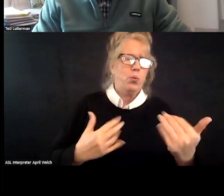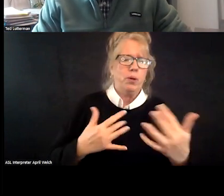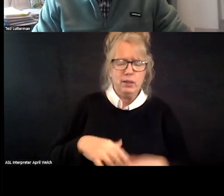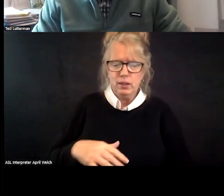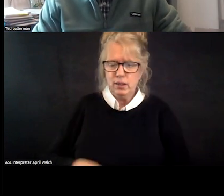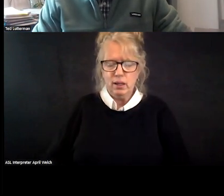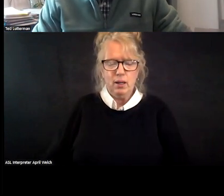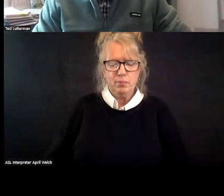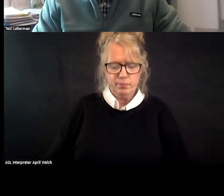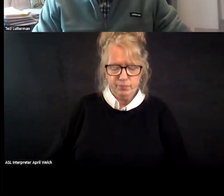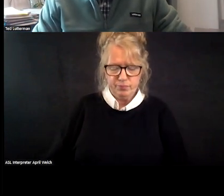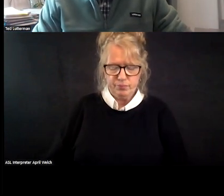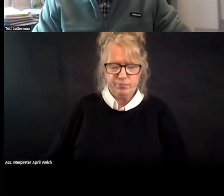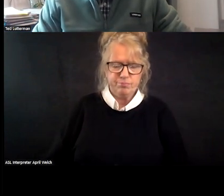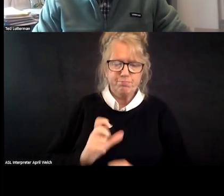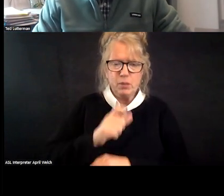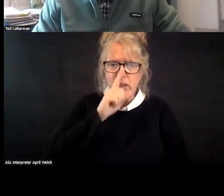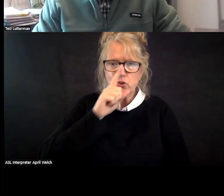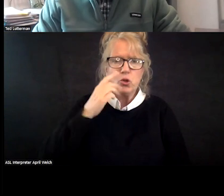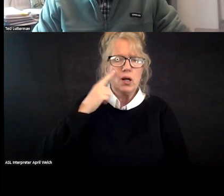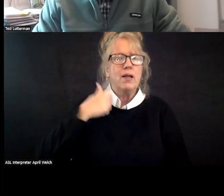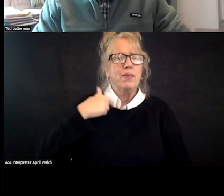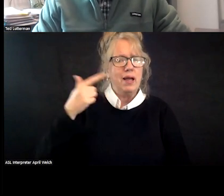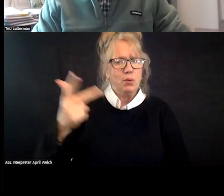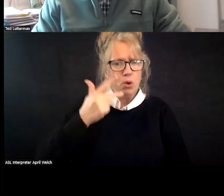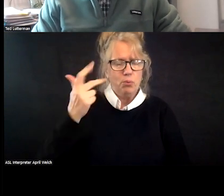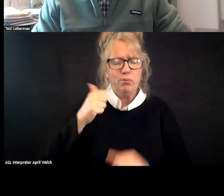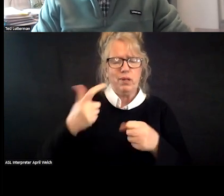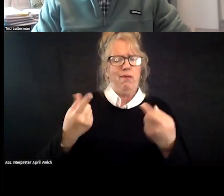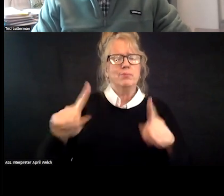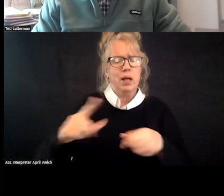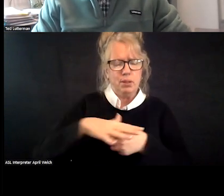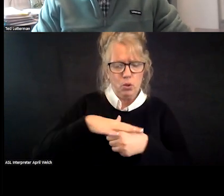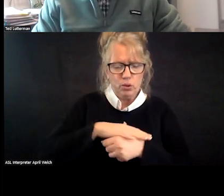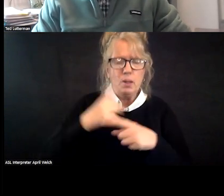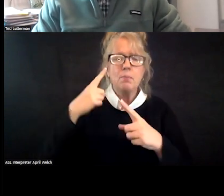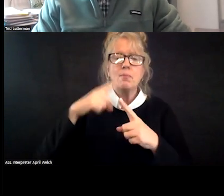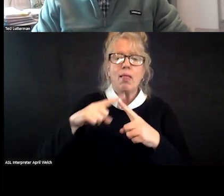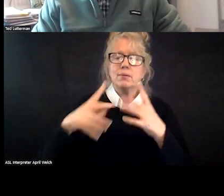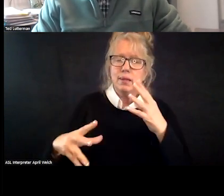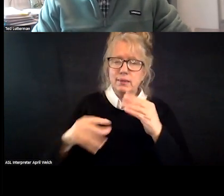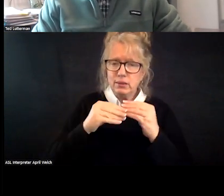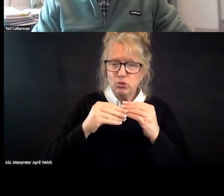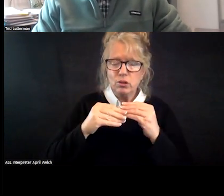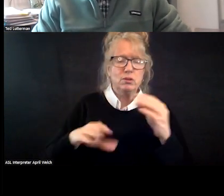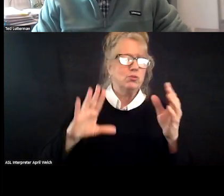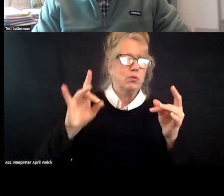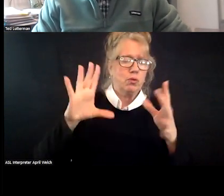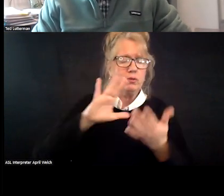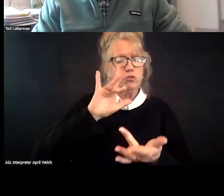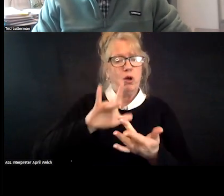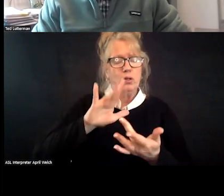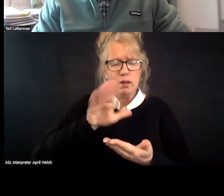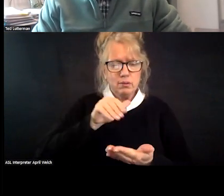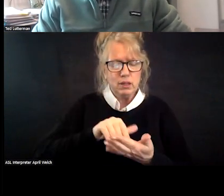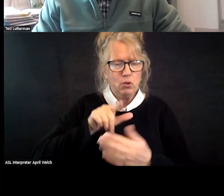in order to make sure that mobile crisis could be dispatched locally. In addition to the crisis contact centers, though, you